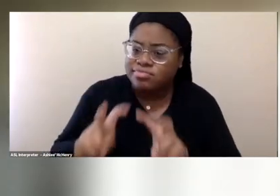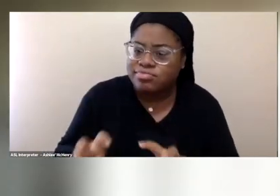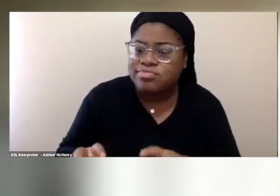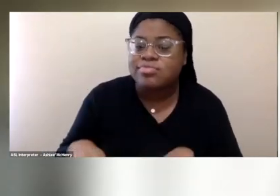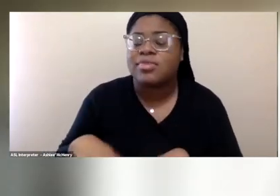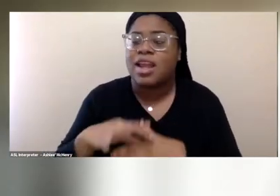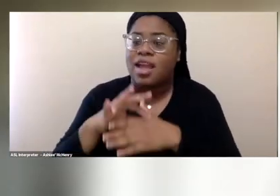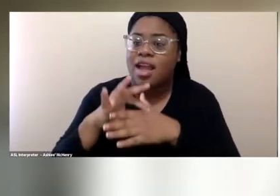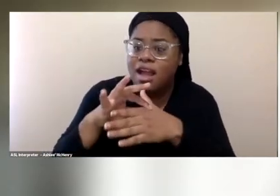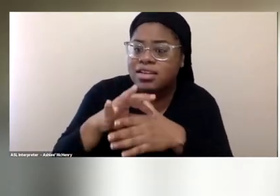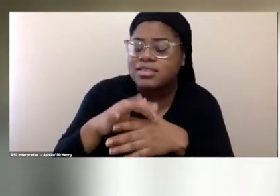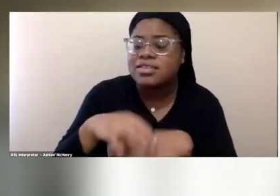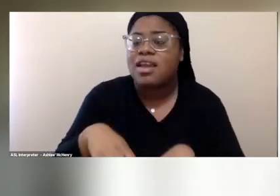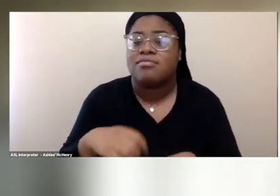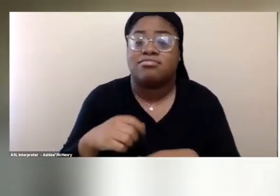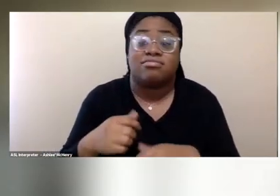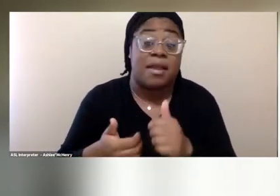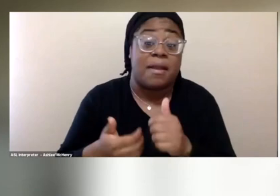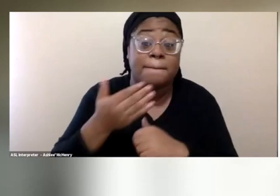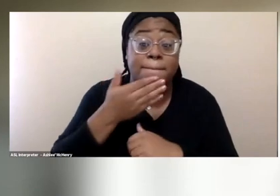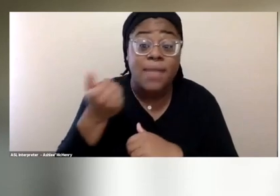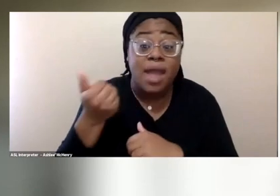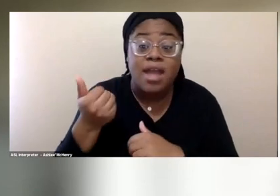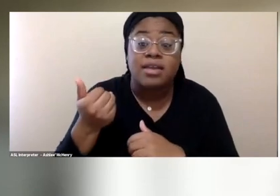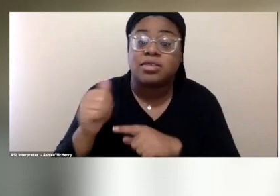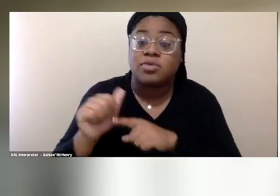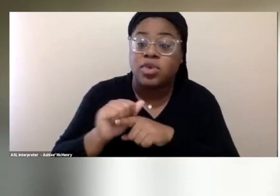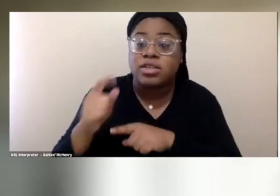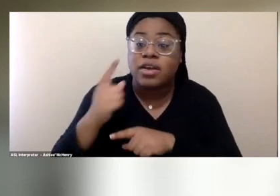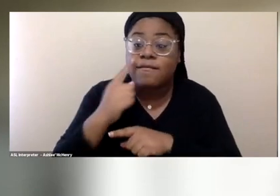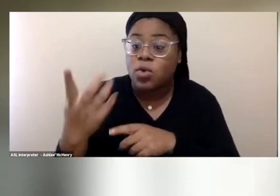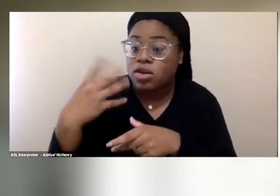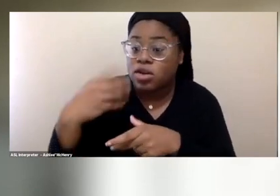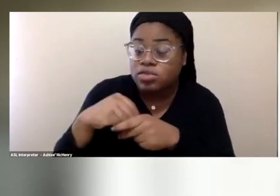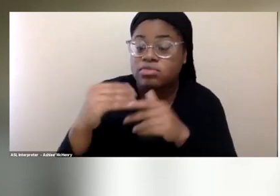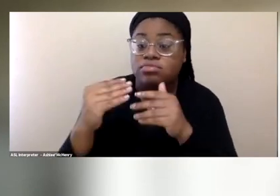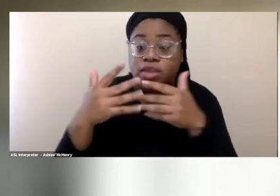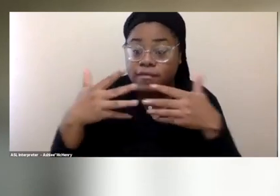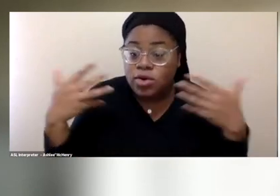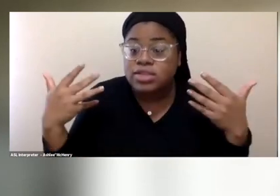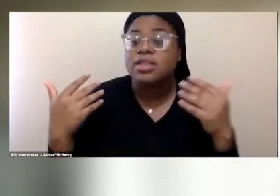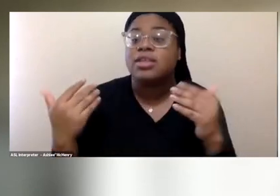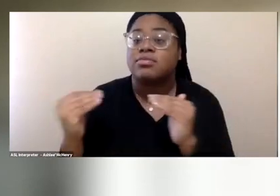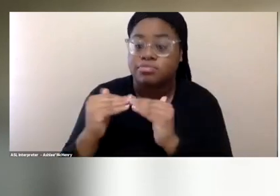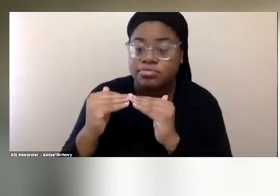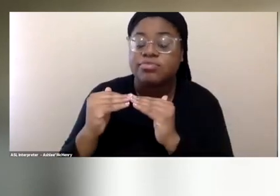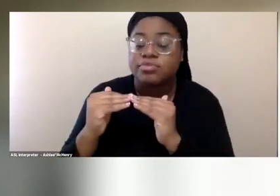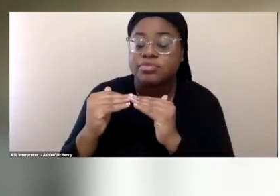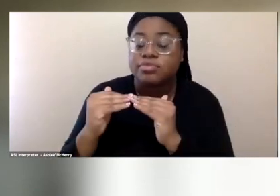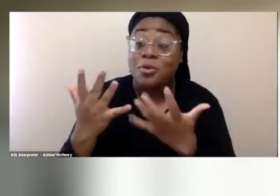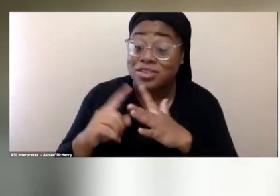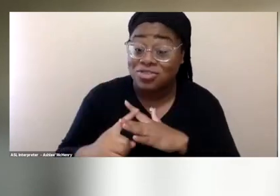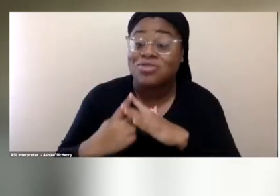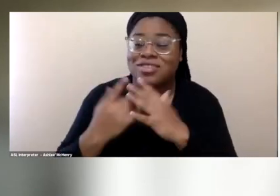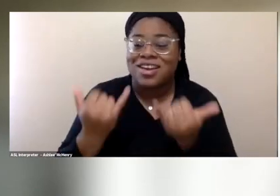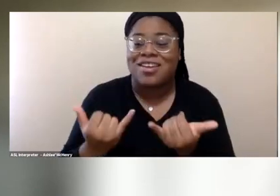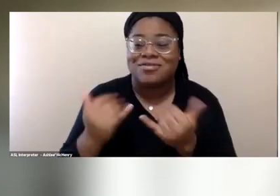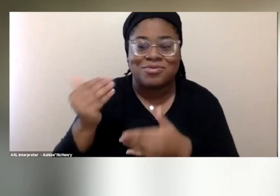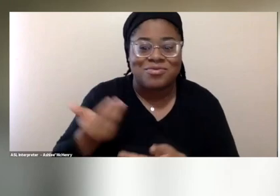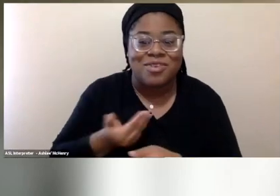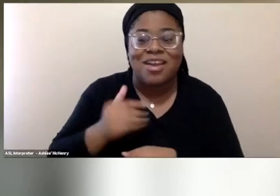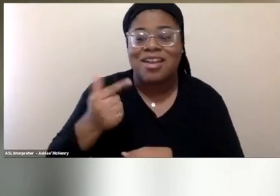creation, and best practices for diversity, equity, inclusion. So let's get started. Please welcome Geena